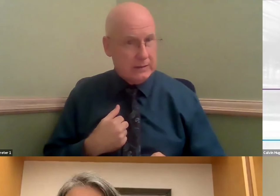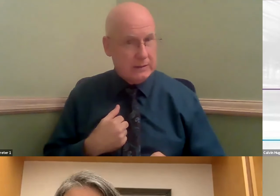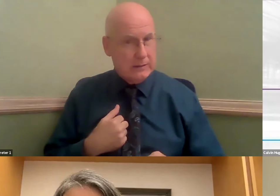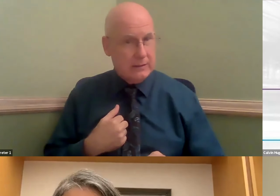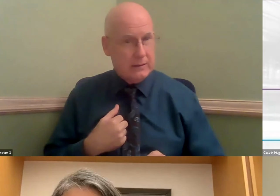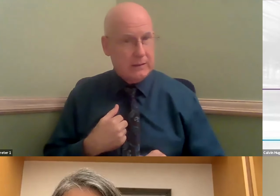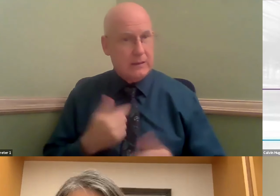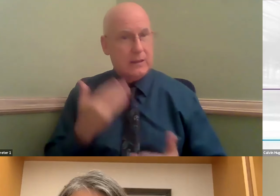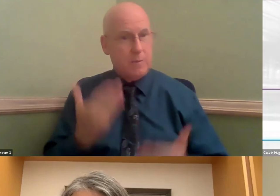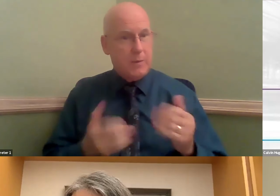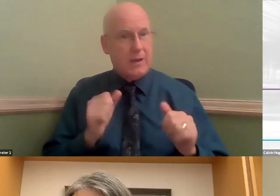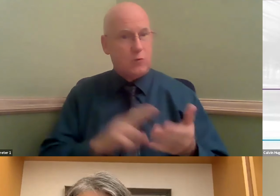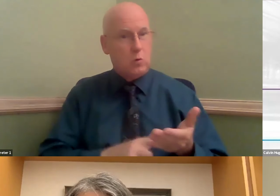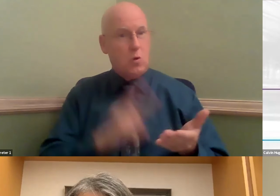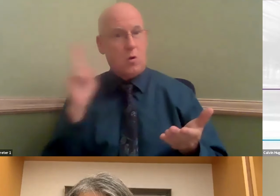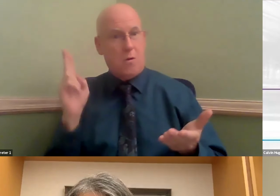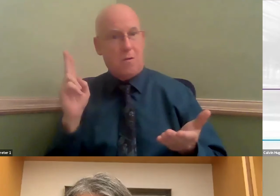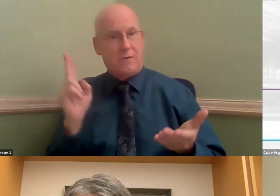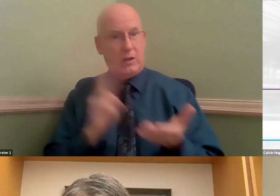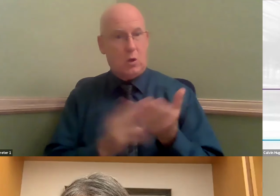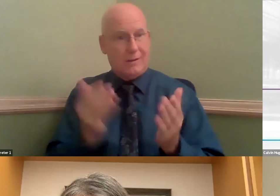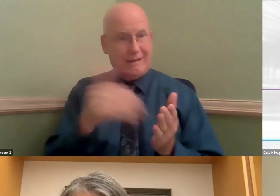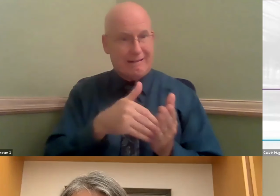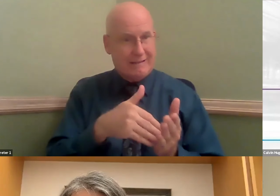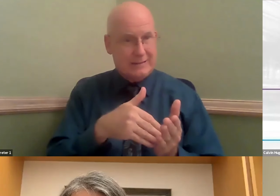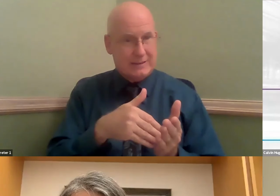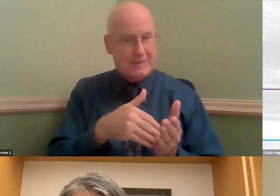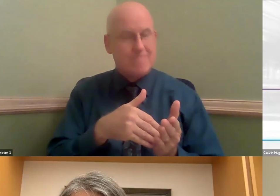he may have to log off and then log back on, yeah.